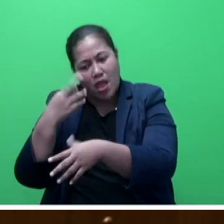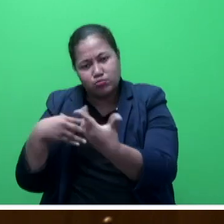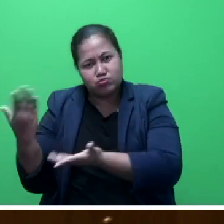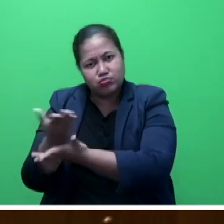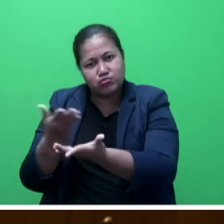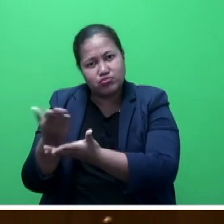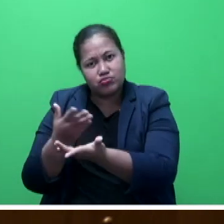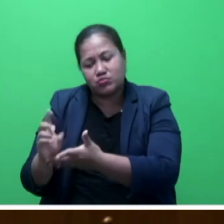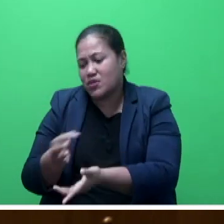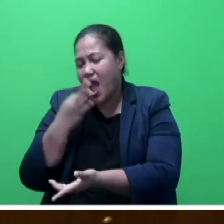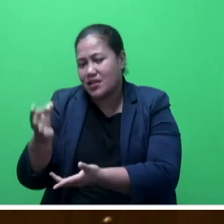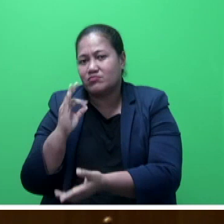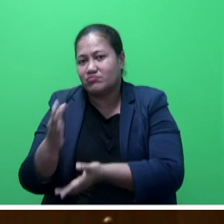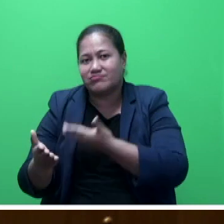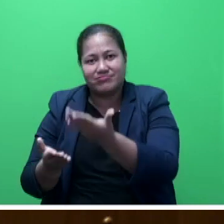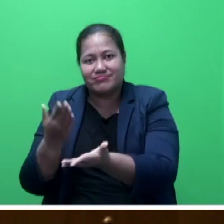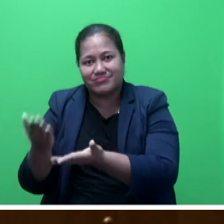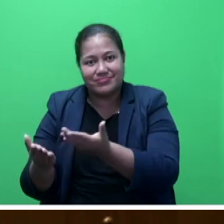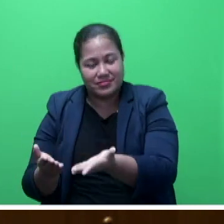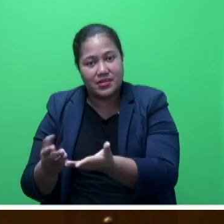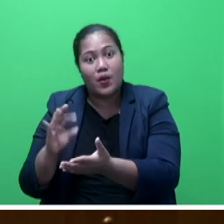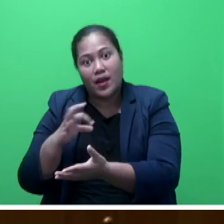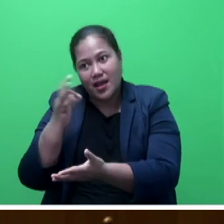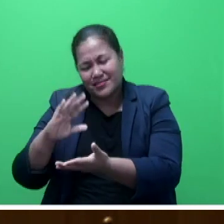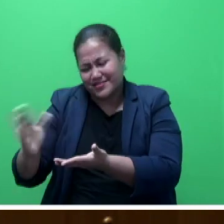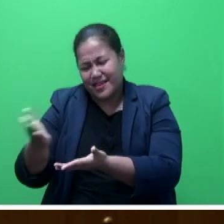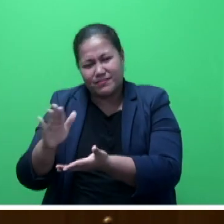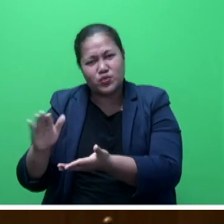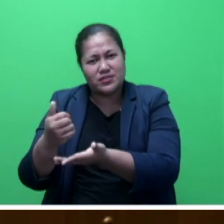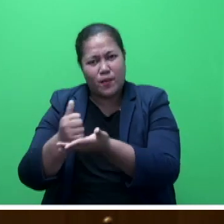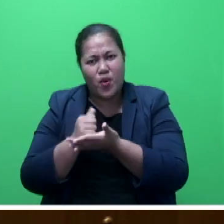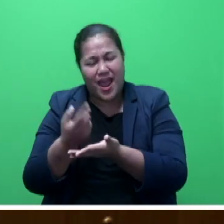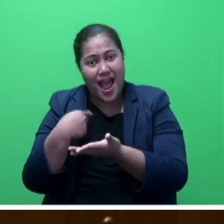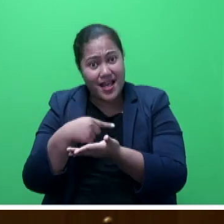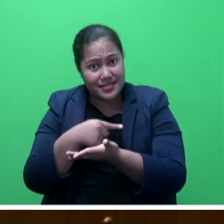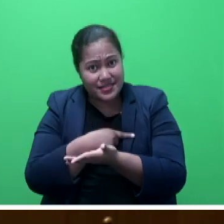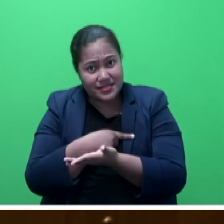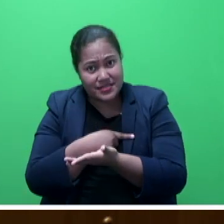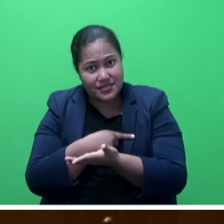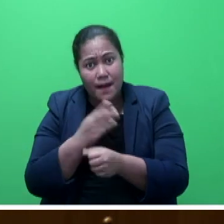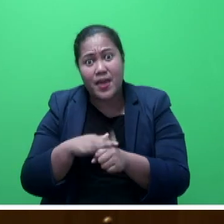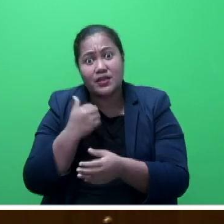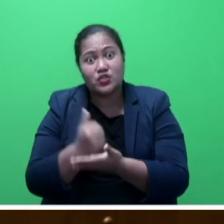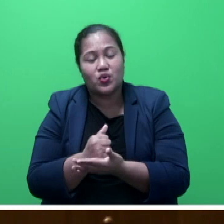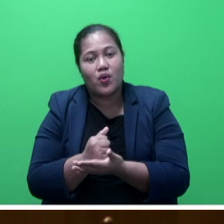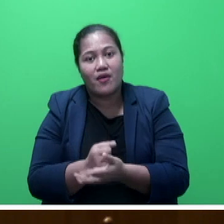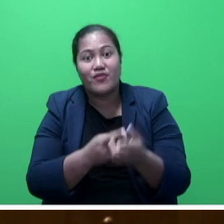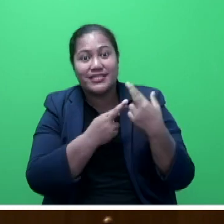but to move all the nations in the world to a position of responsibility and